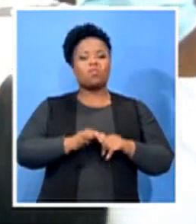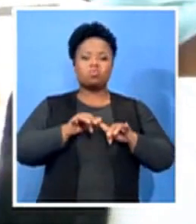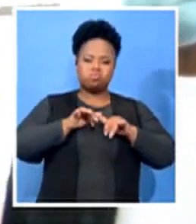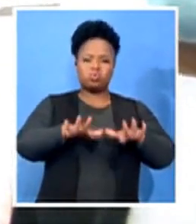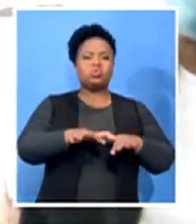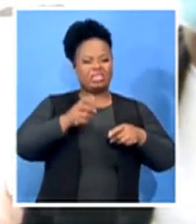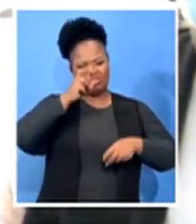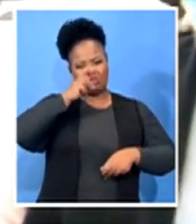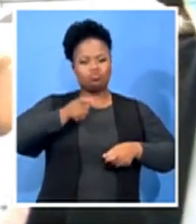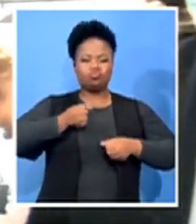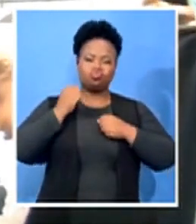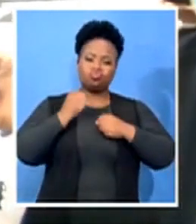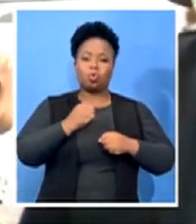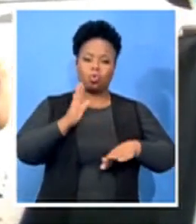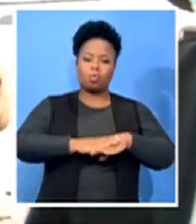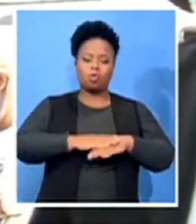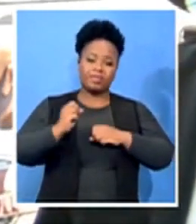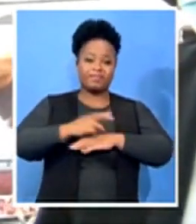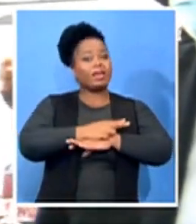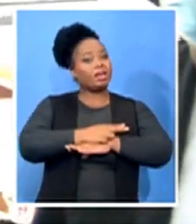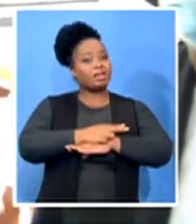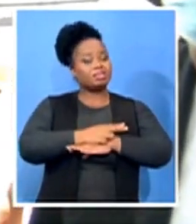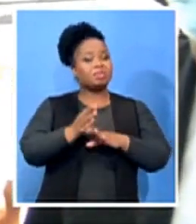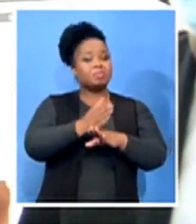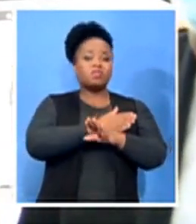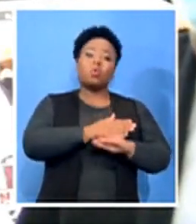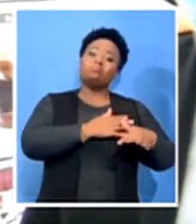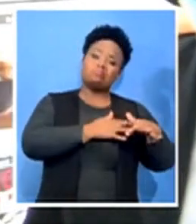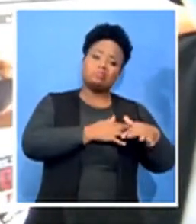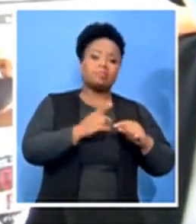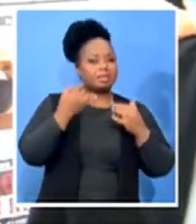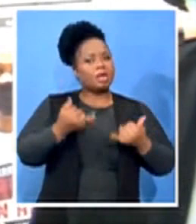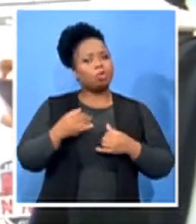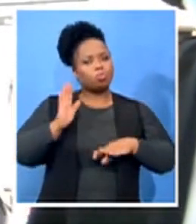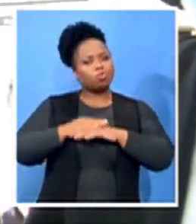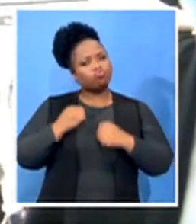of a virus than before. So it's important that people, they remember